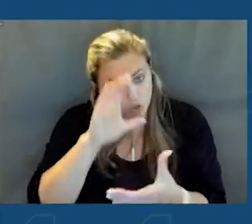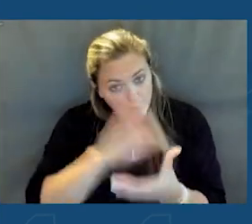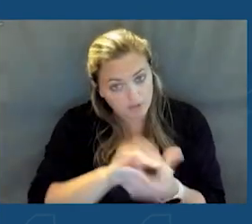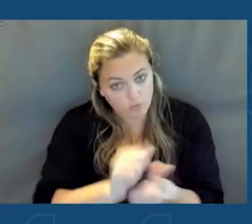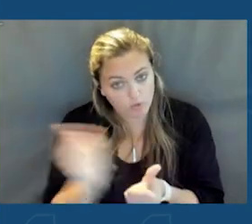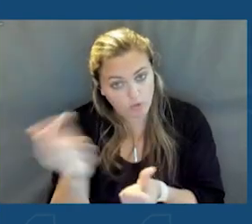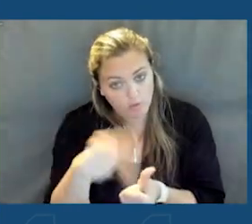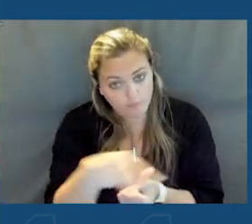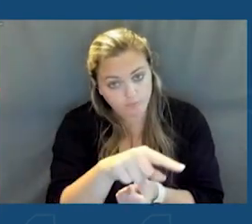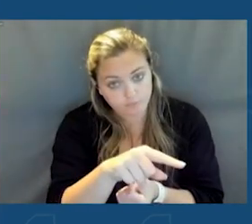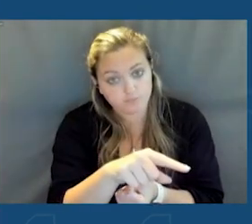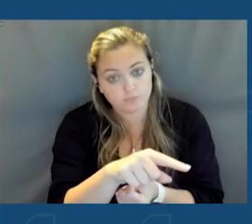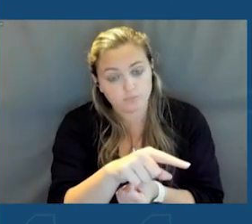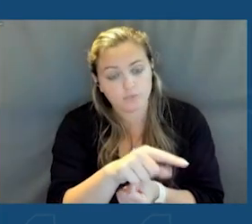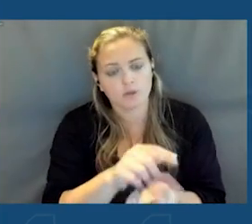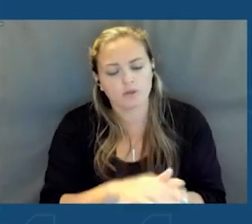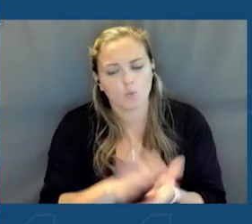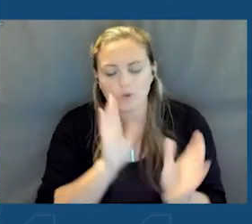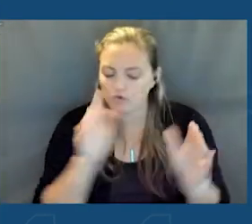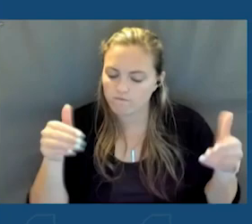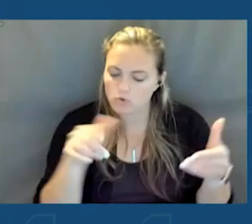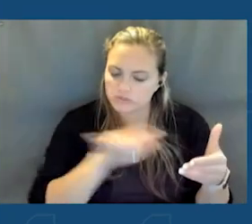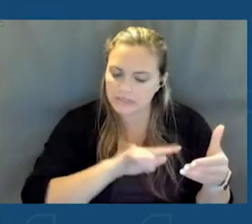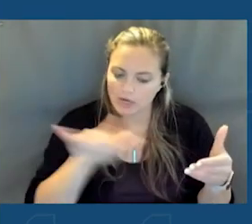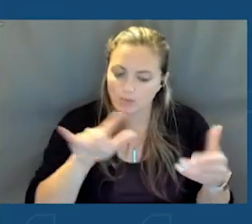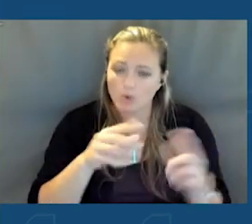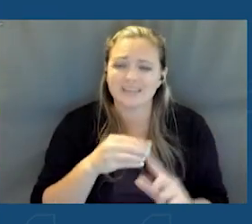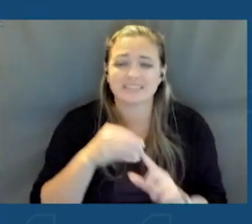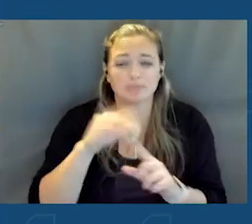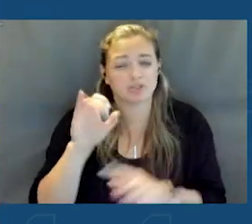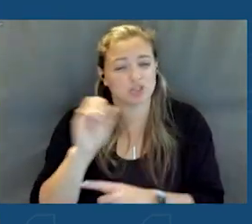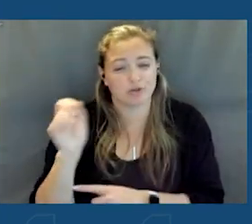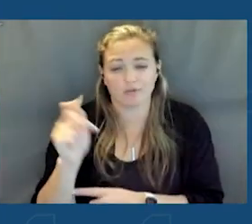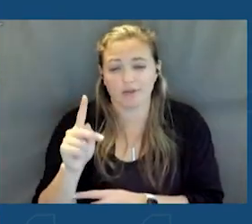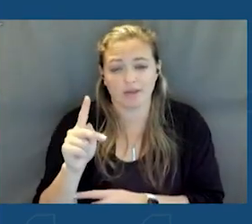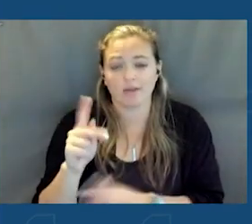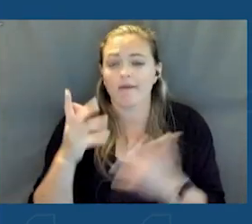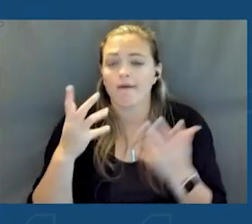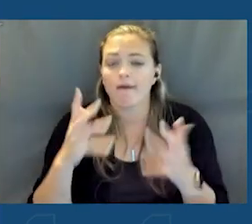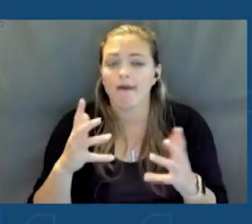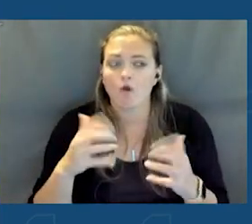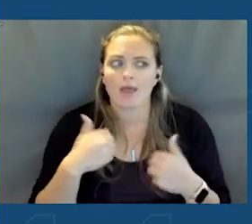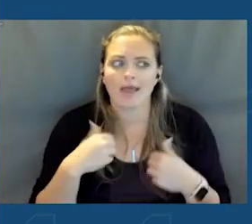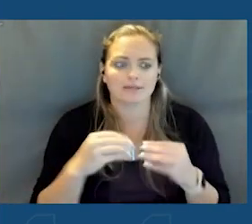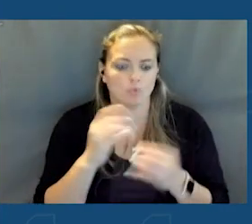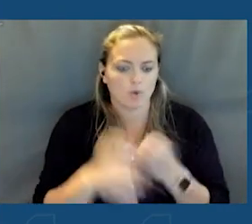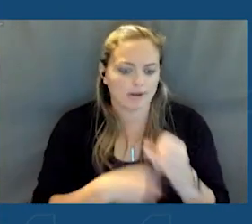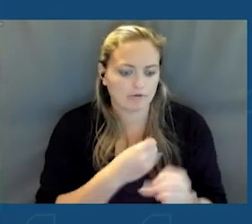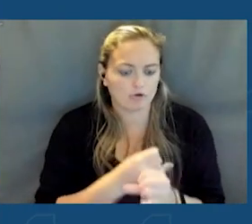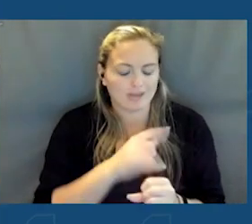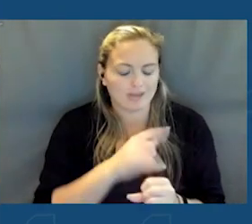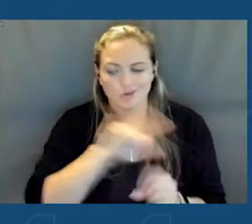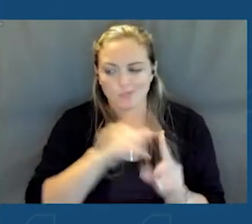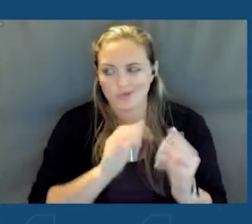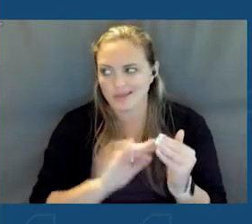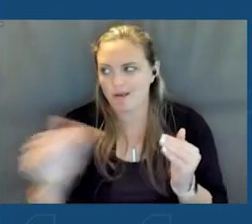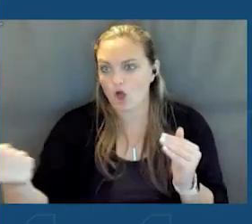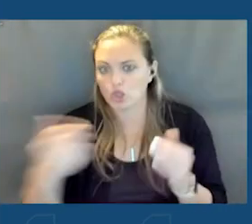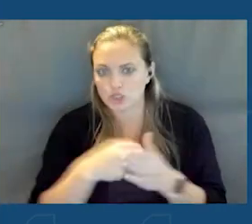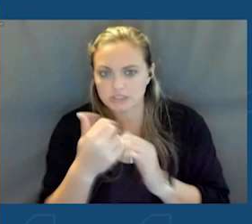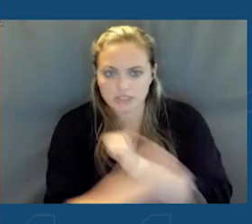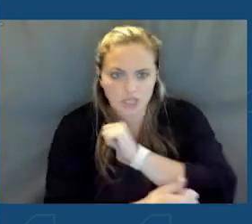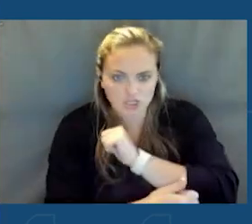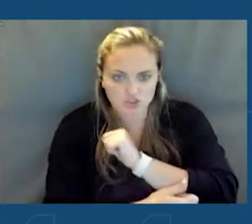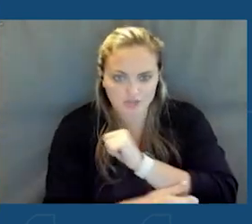to keep focusing on our airports, especially JFK here. It already serves more international airports than any airport in the country. That's already our